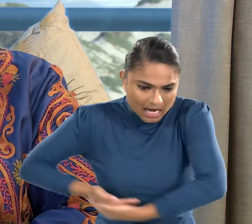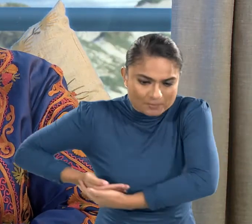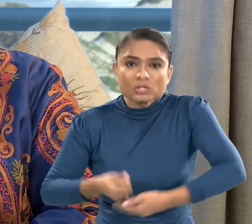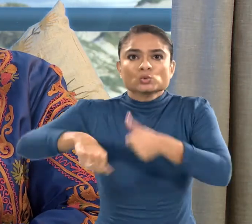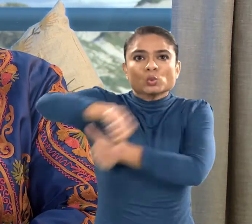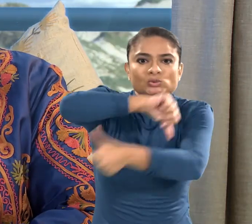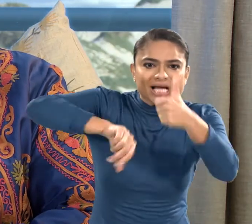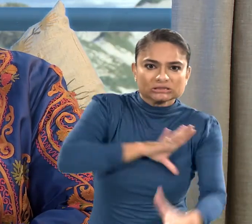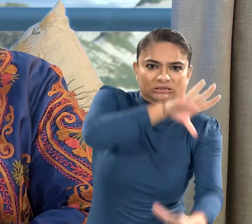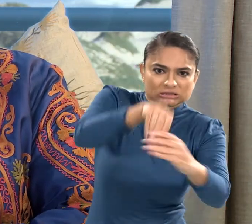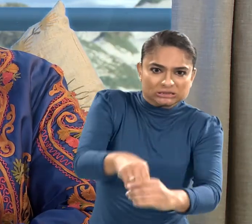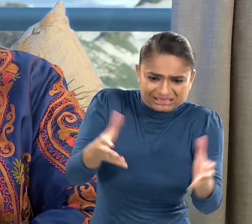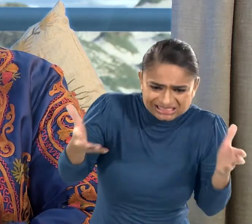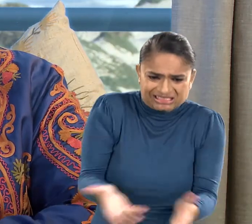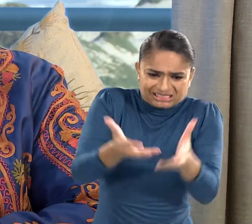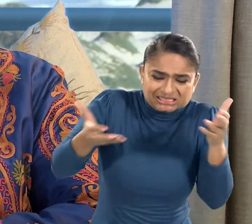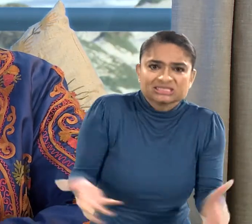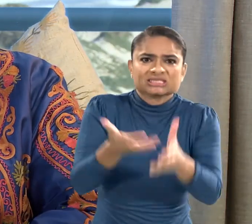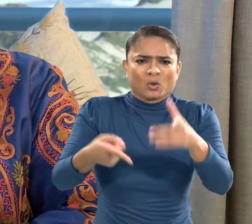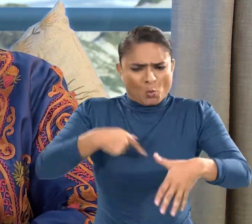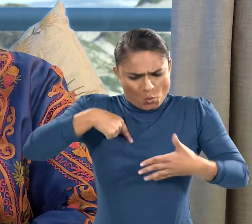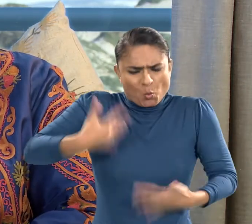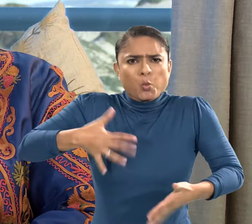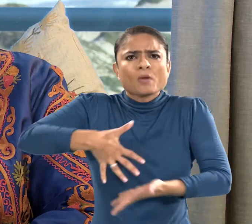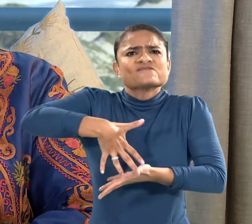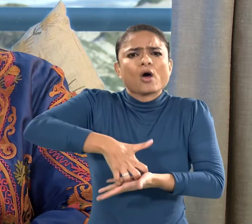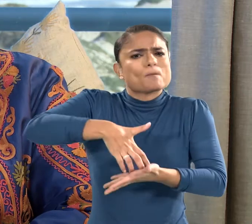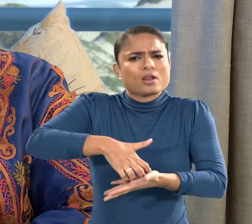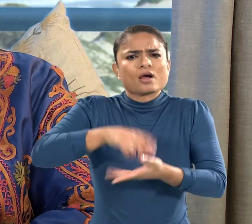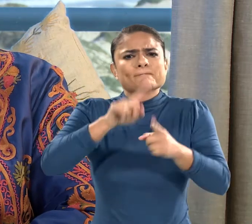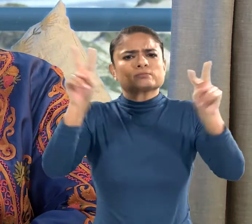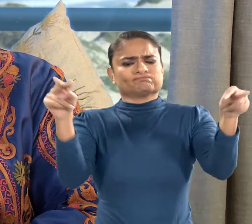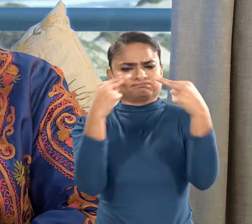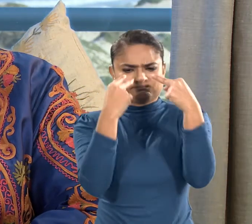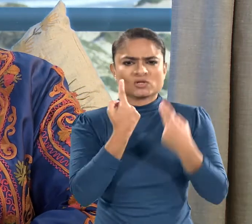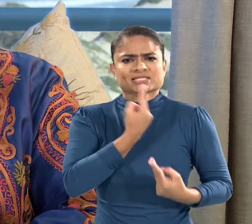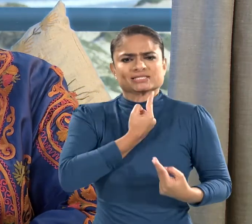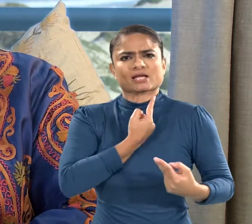sure that we live in a society where the most vulnerable are taken care of,